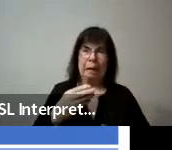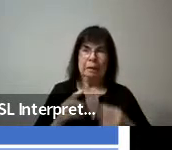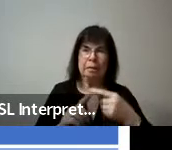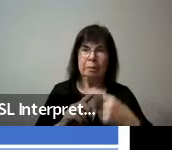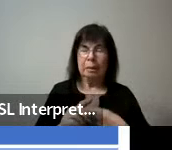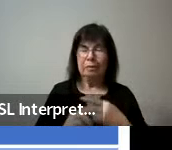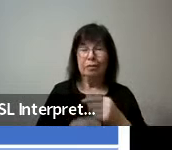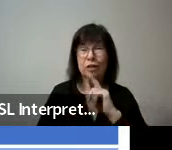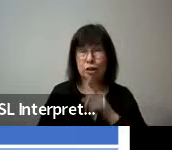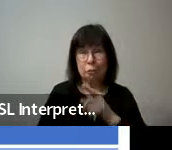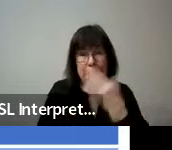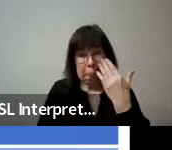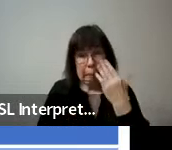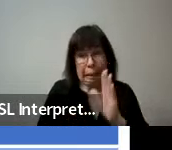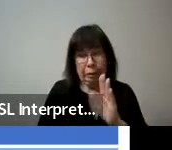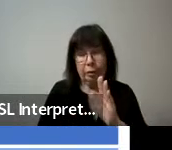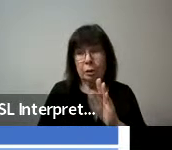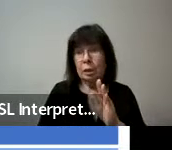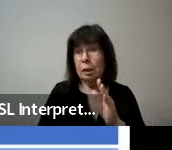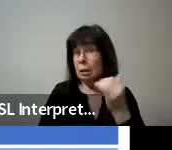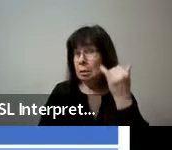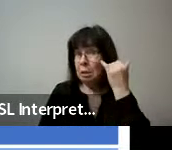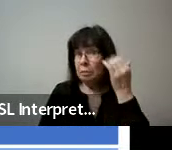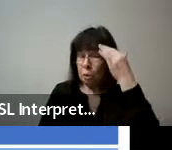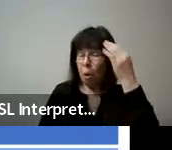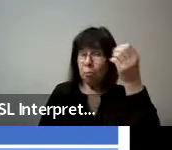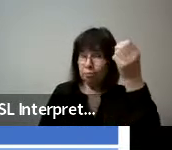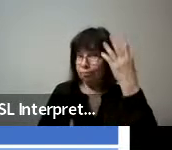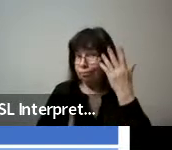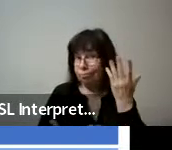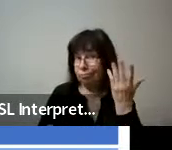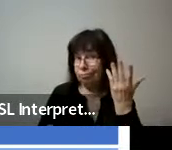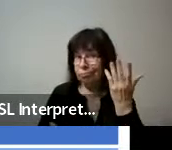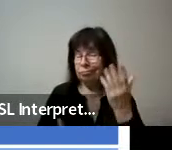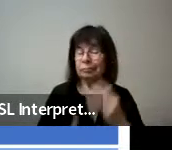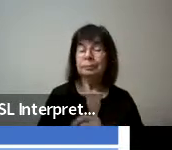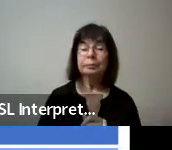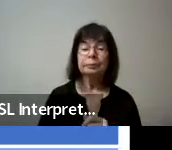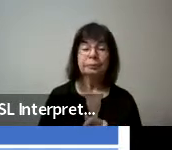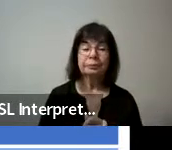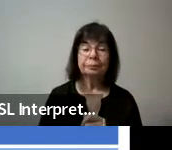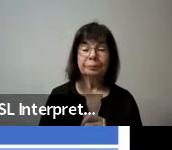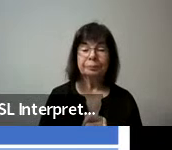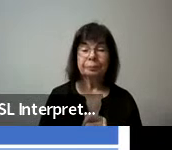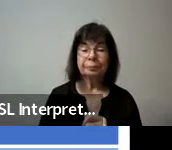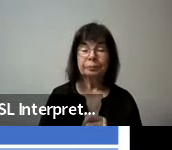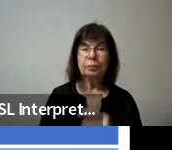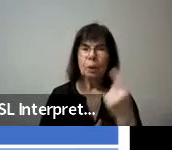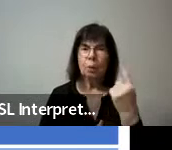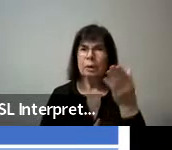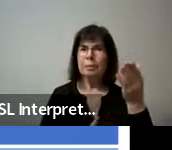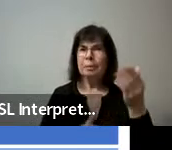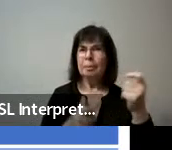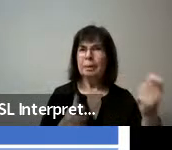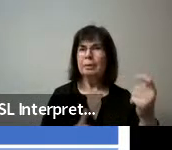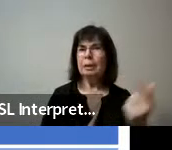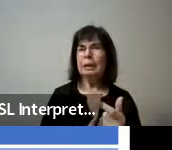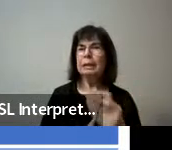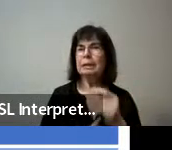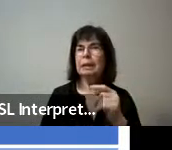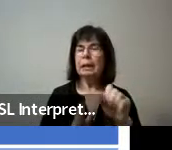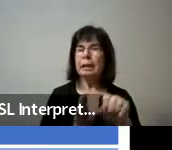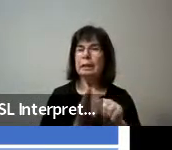anything. If you've heard something, please share. One of the big ones is the state requires masks in